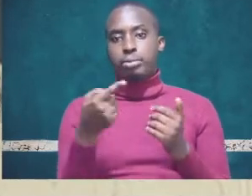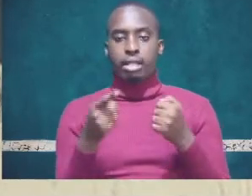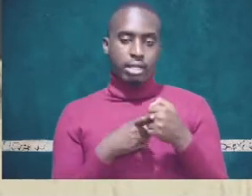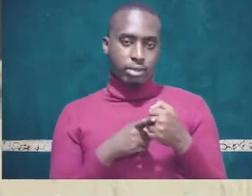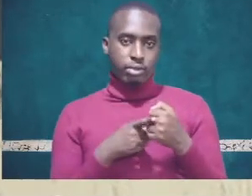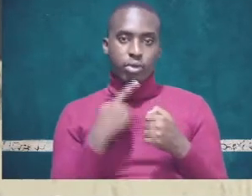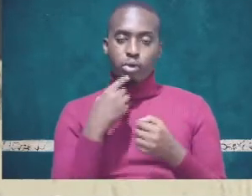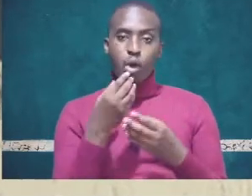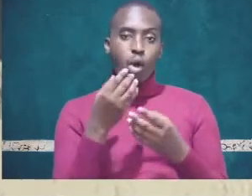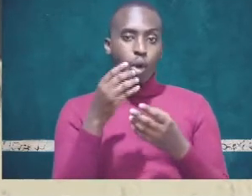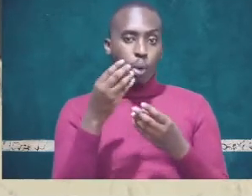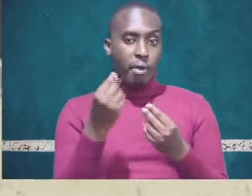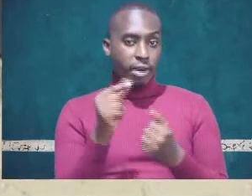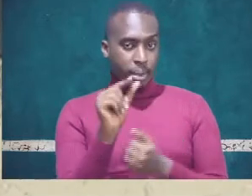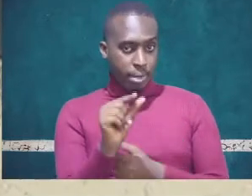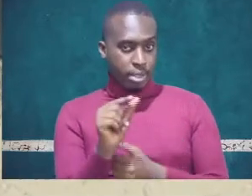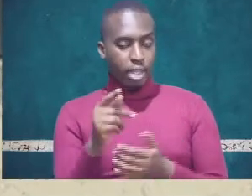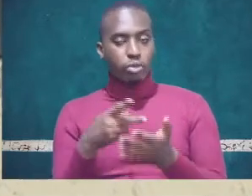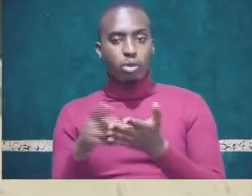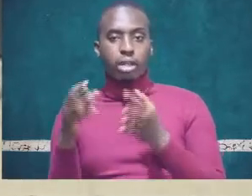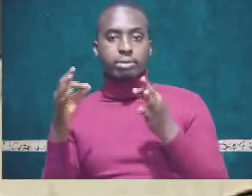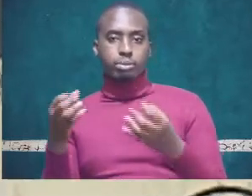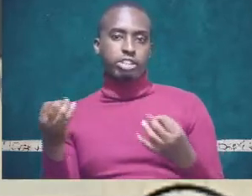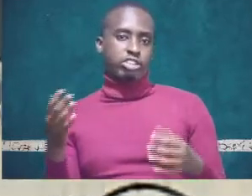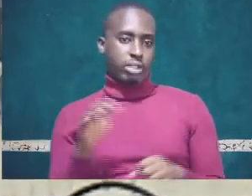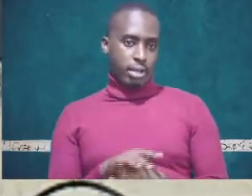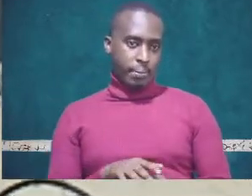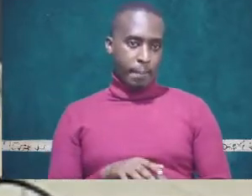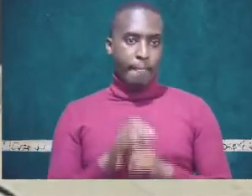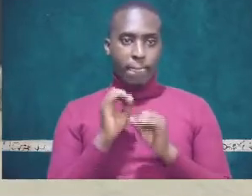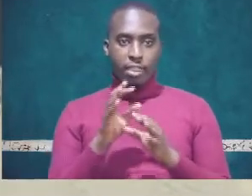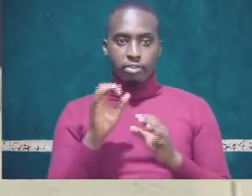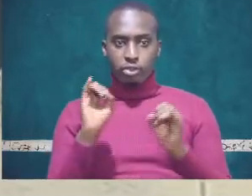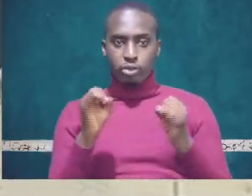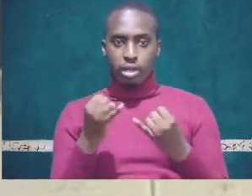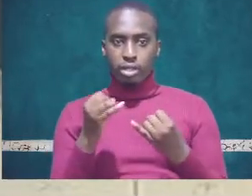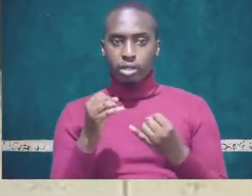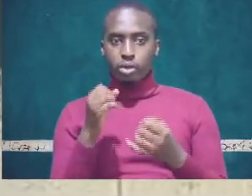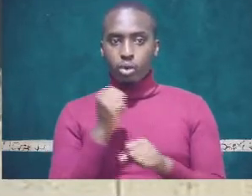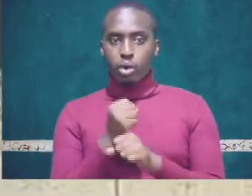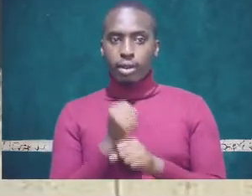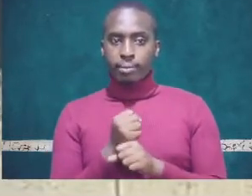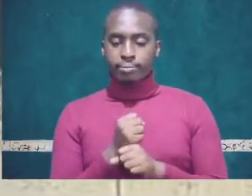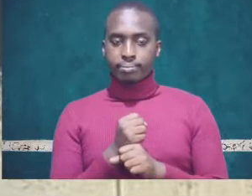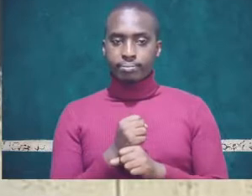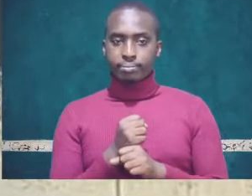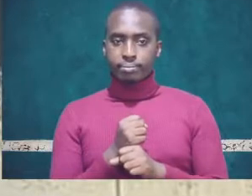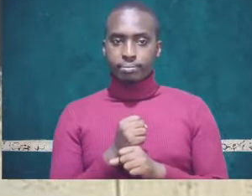at a lower price, more quantity was bought. So now, if you try to plot your